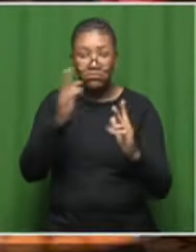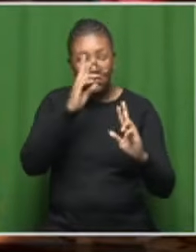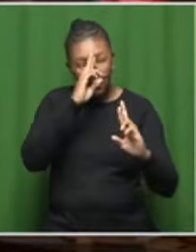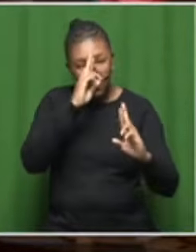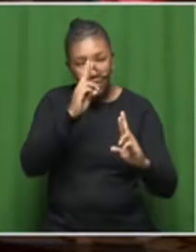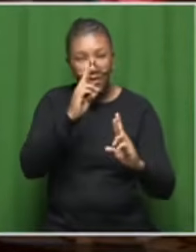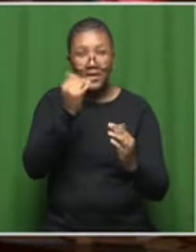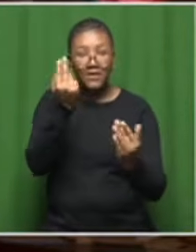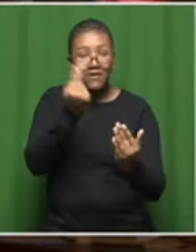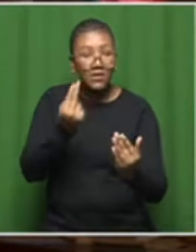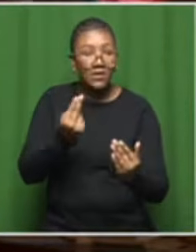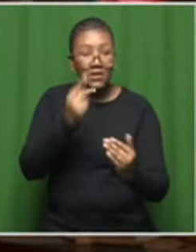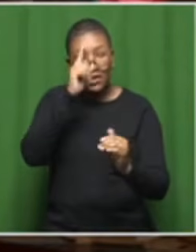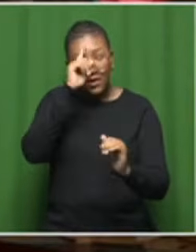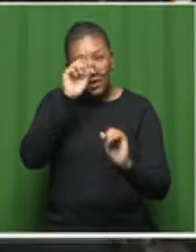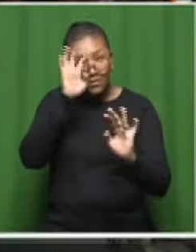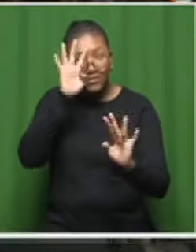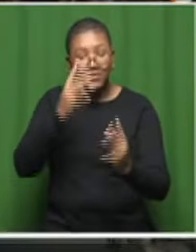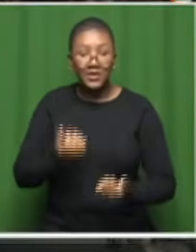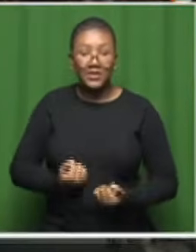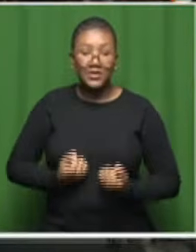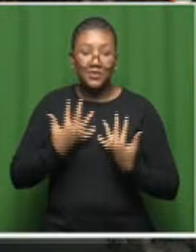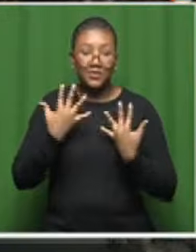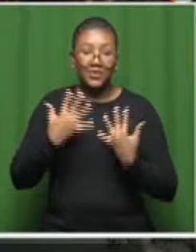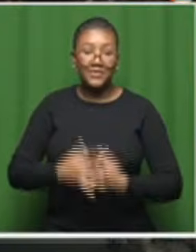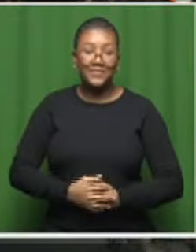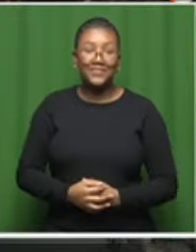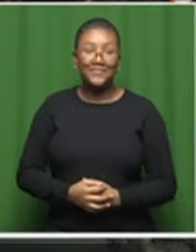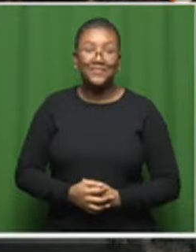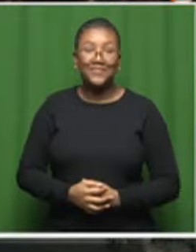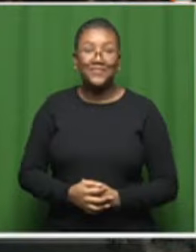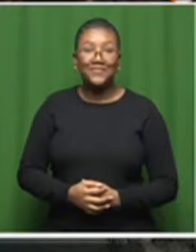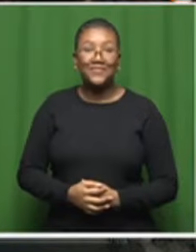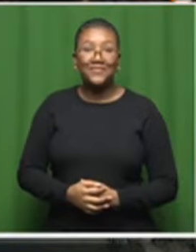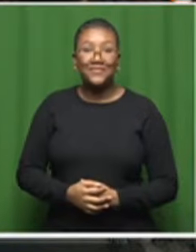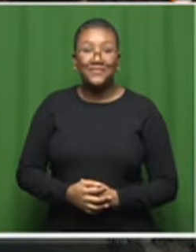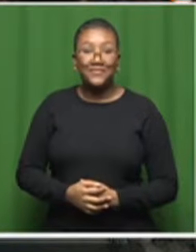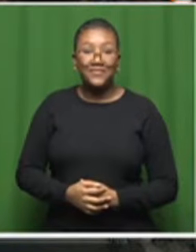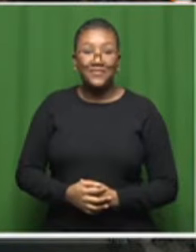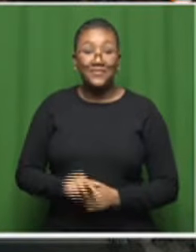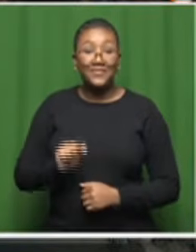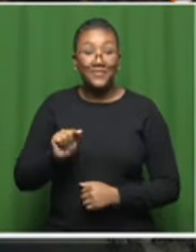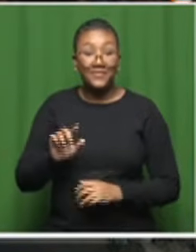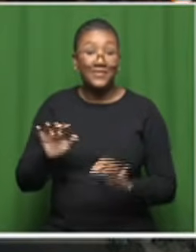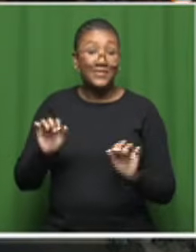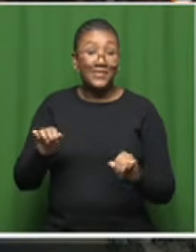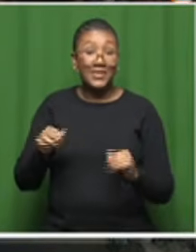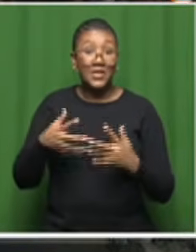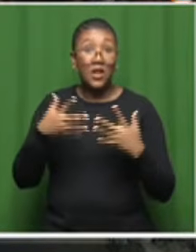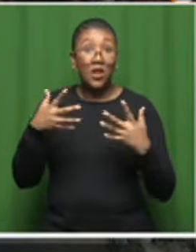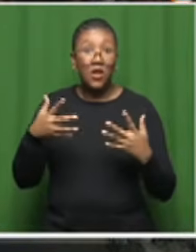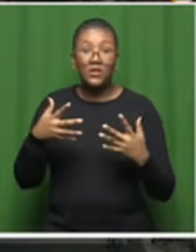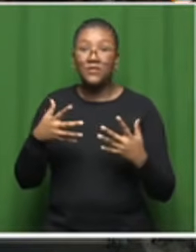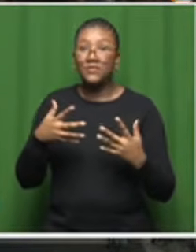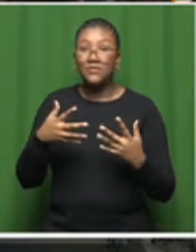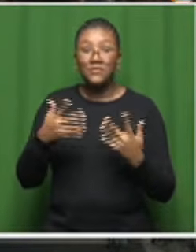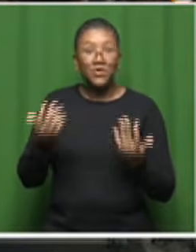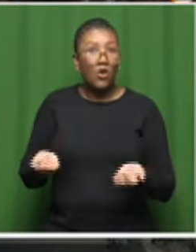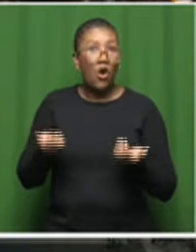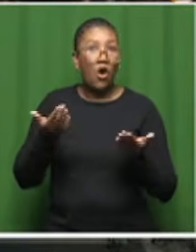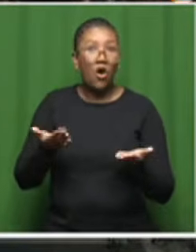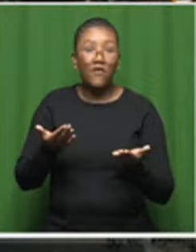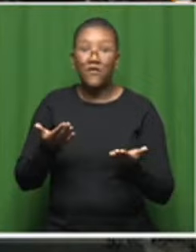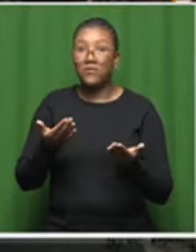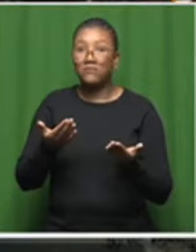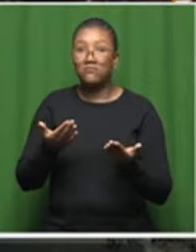artist's inspiration. And so speaking about that dynamism, and because there's so much on offer and so many contributing to